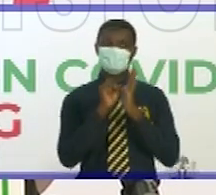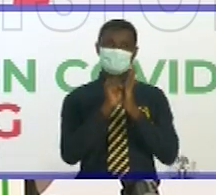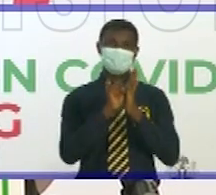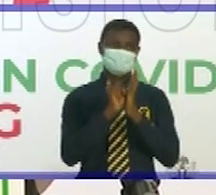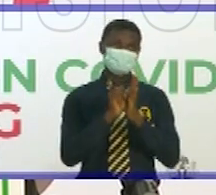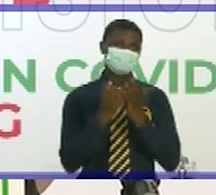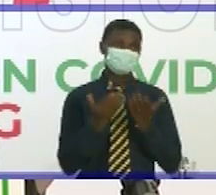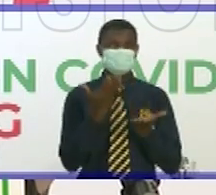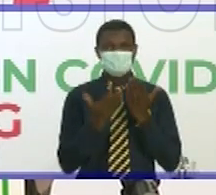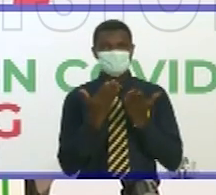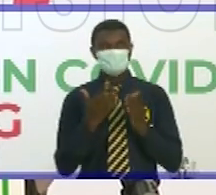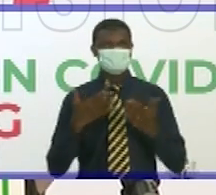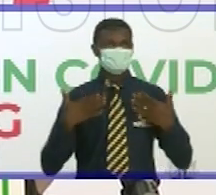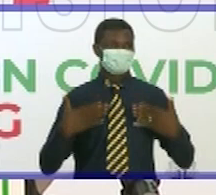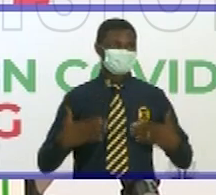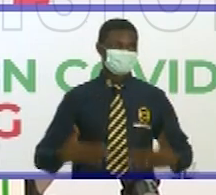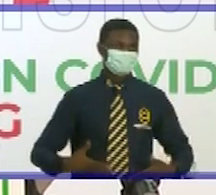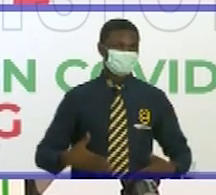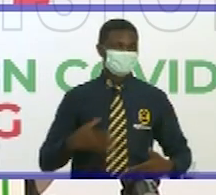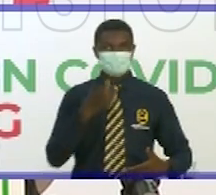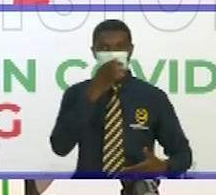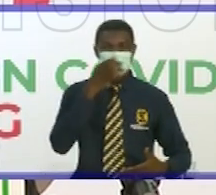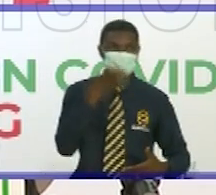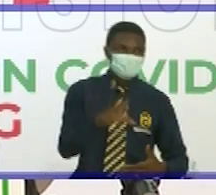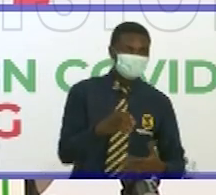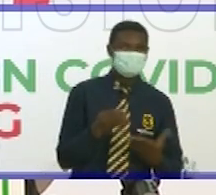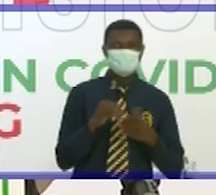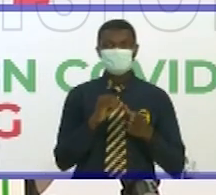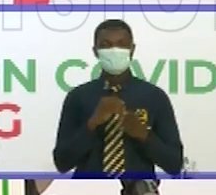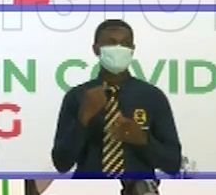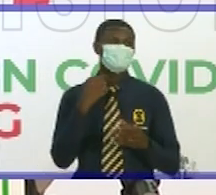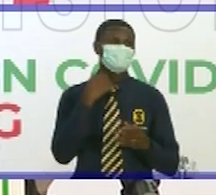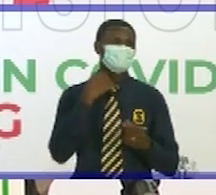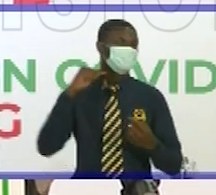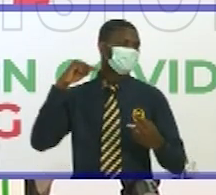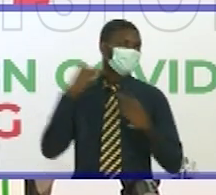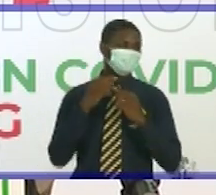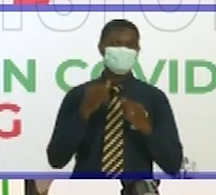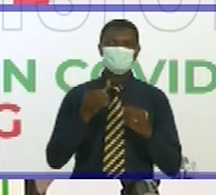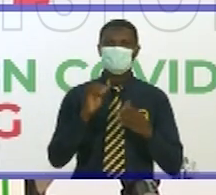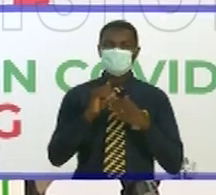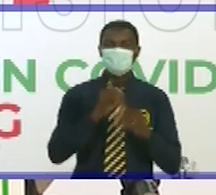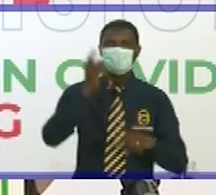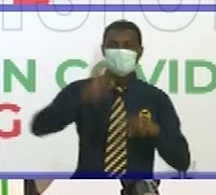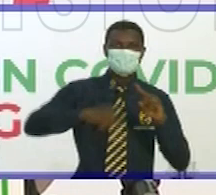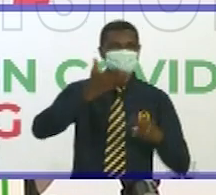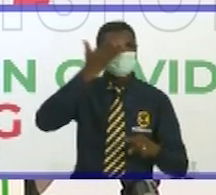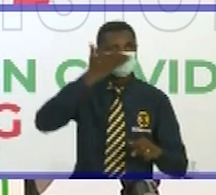ara gbogbona ni o abi ohun wuko abi ofun dun abi ko gbo orun abi ko ni